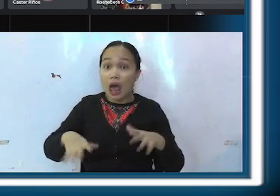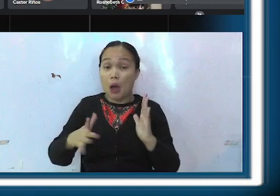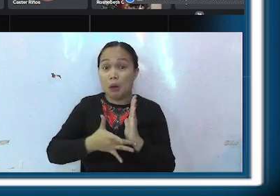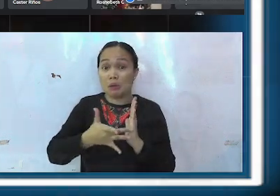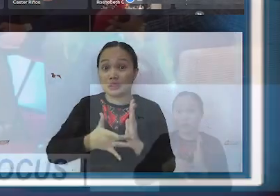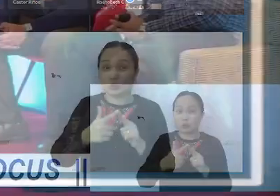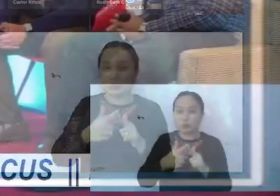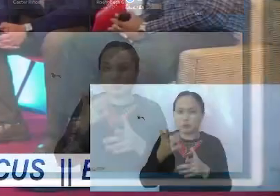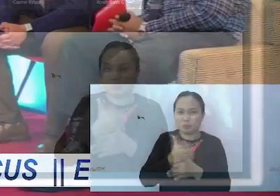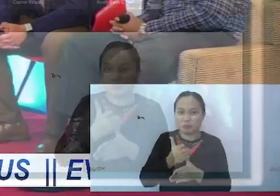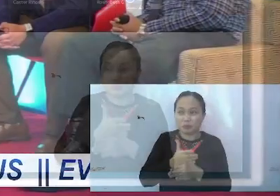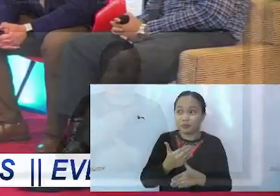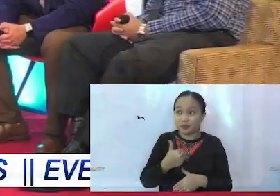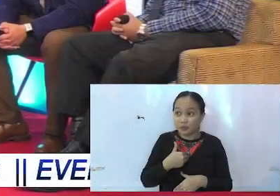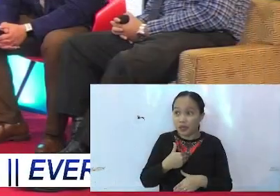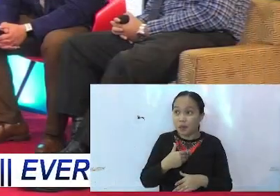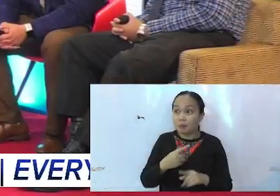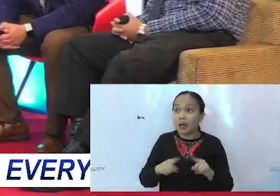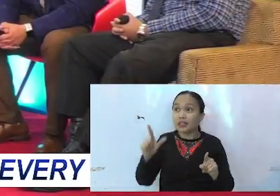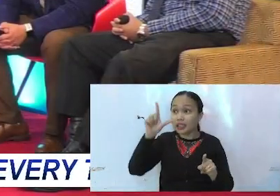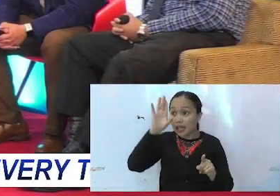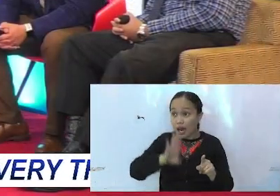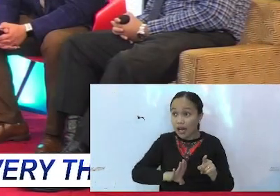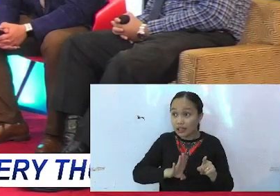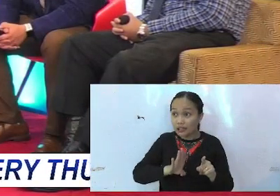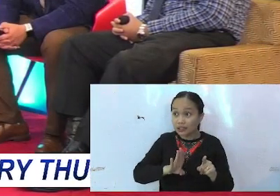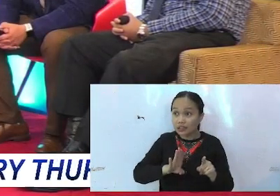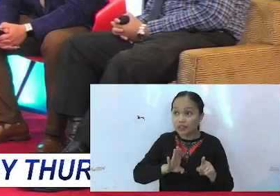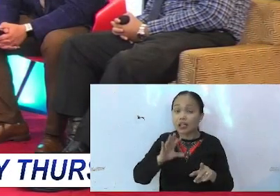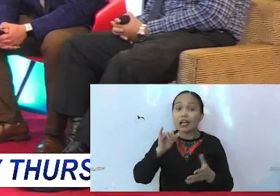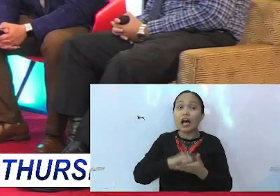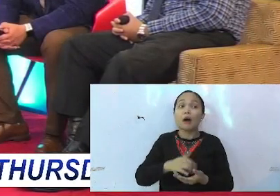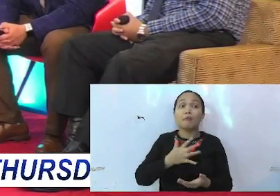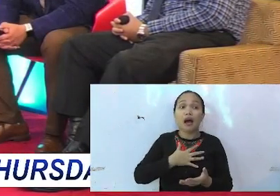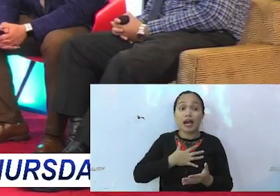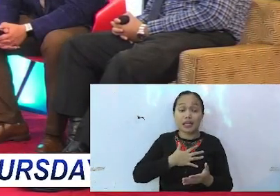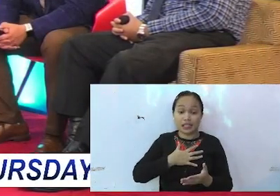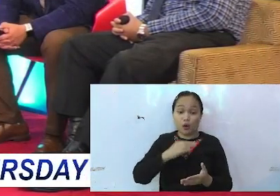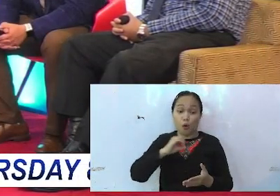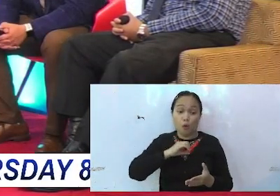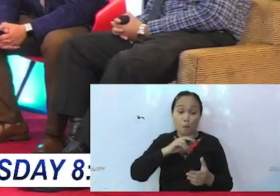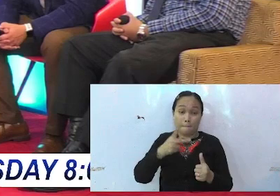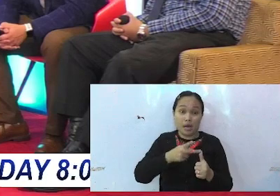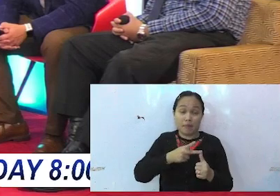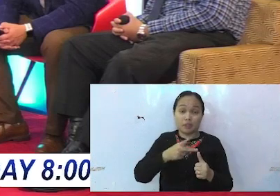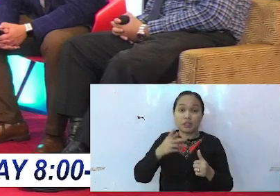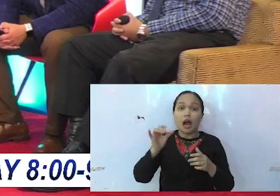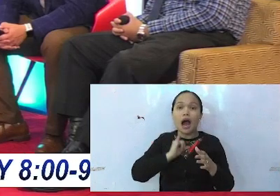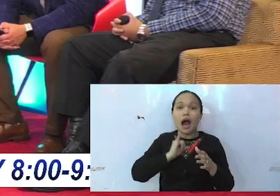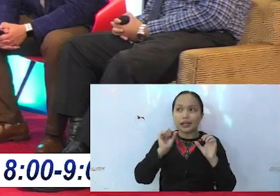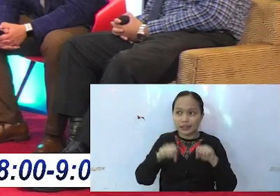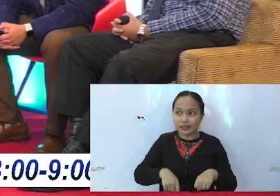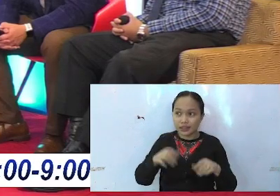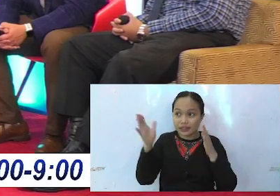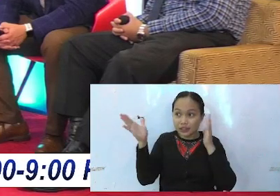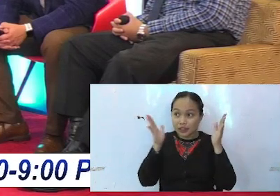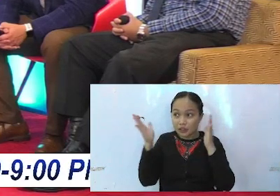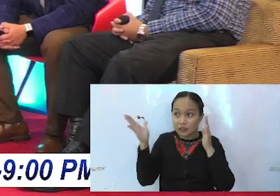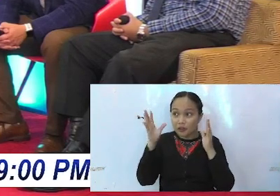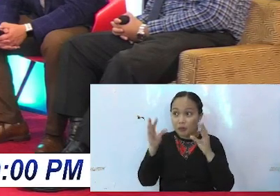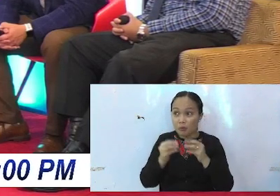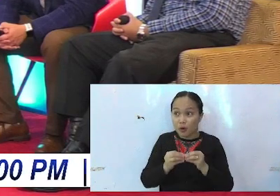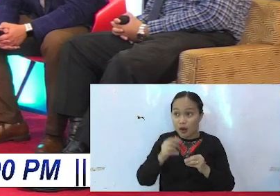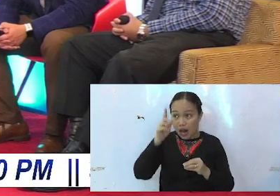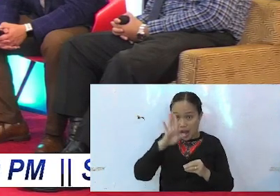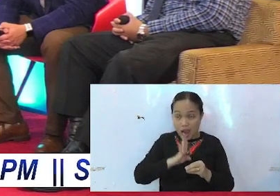No. But God knows that in my primary position, I can serve him more and I can do more.